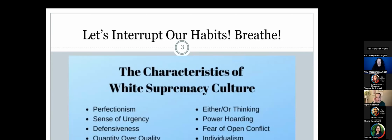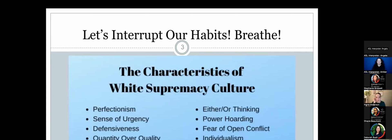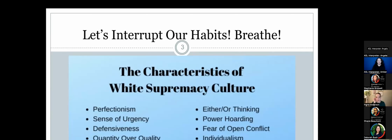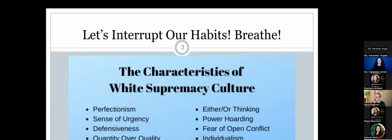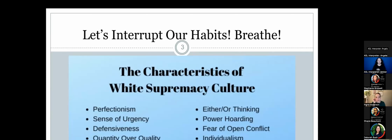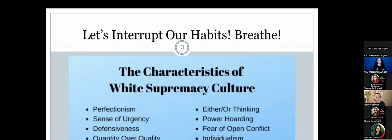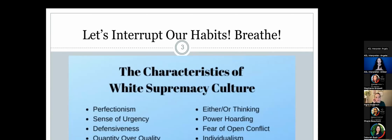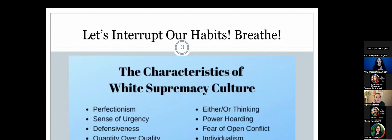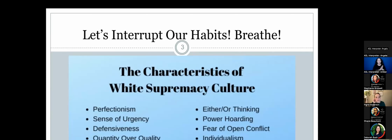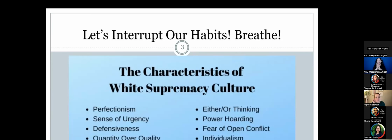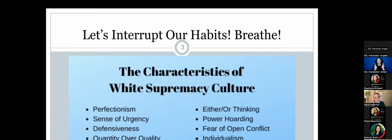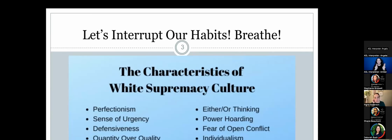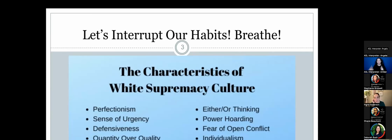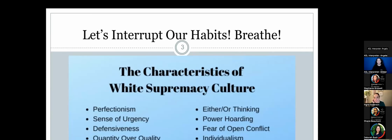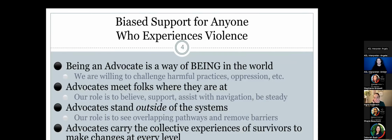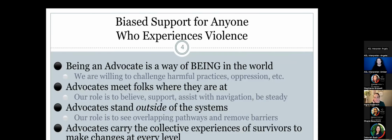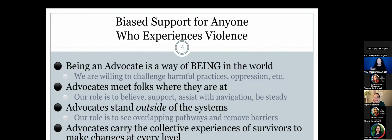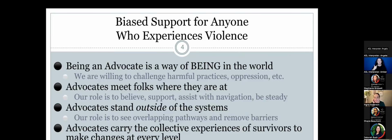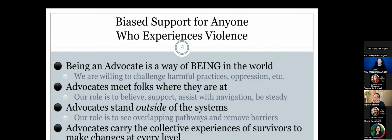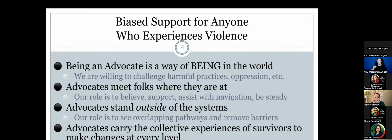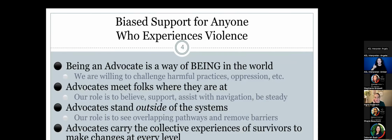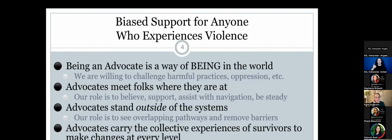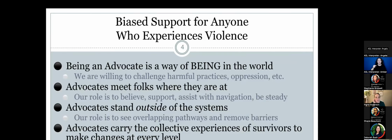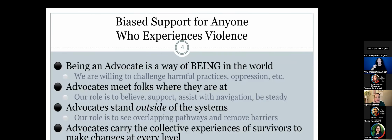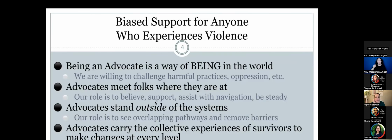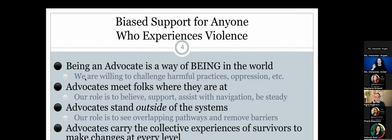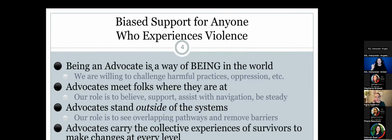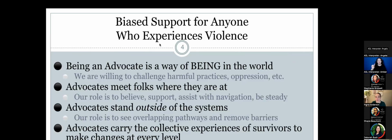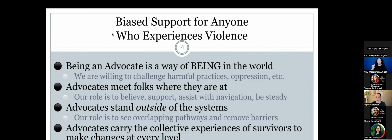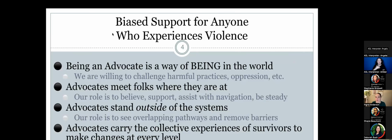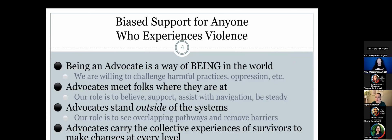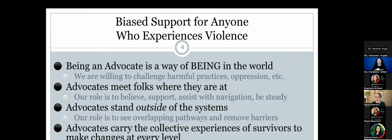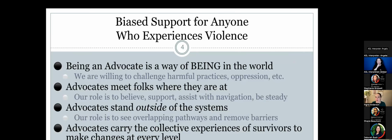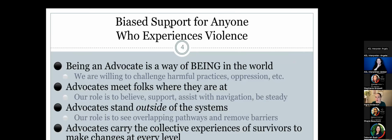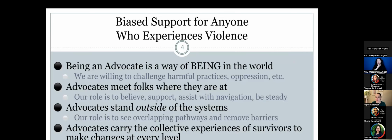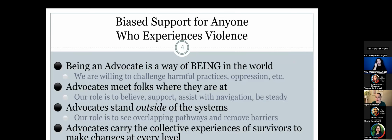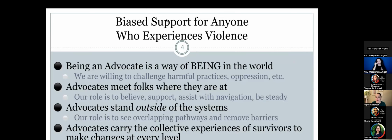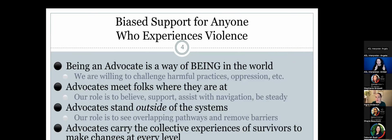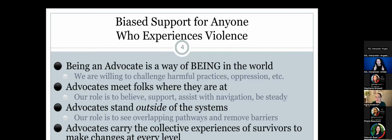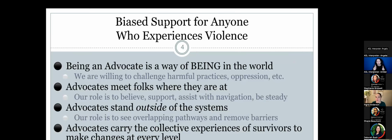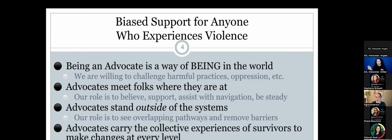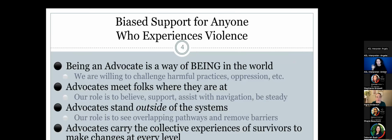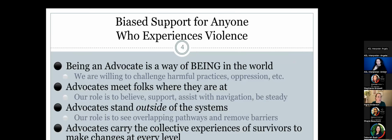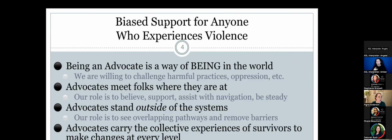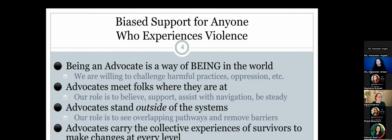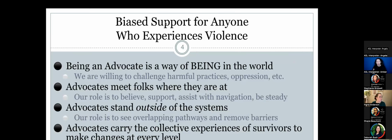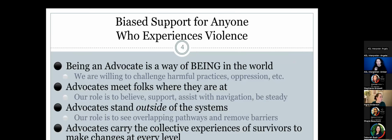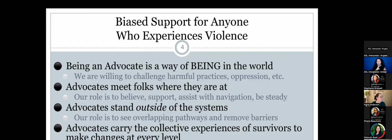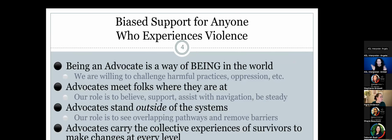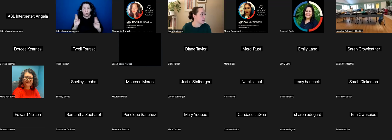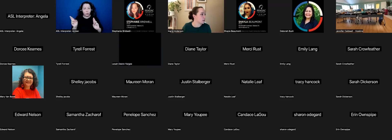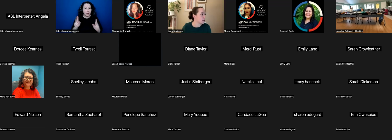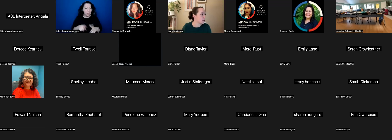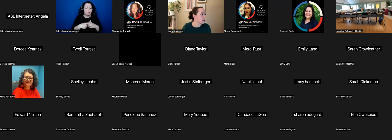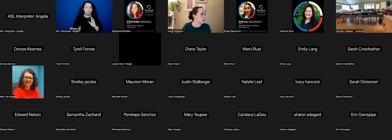All right, folks. This is Ingrid again. Not sure if people are back, ready to jump in for